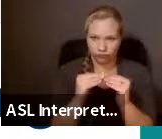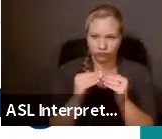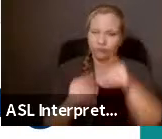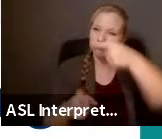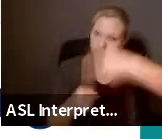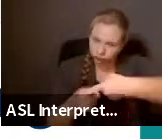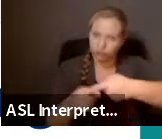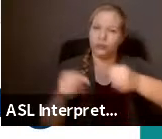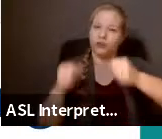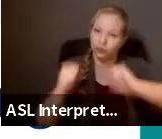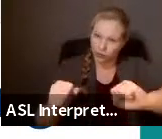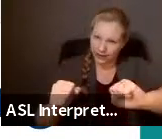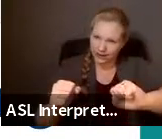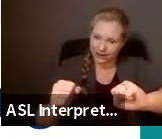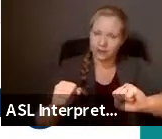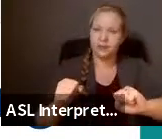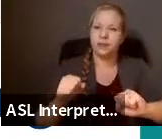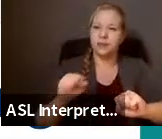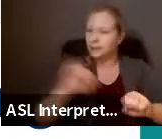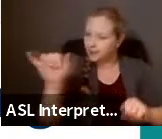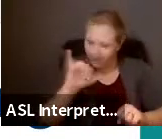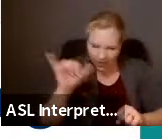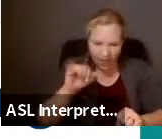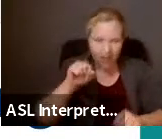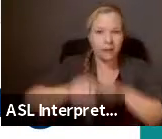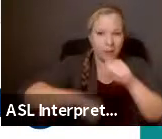intersection at the same level.